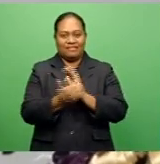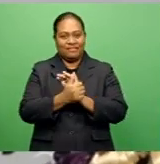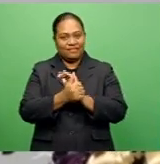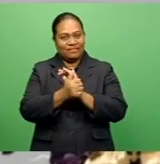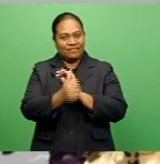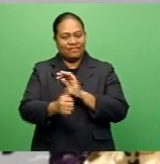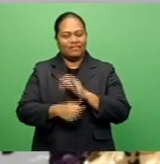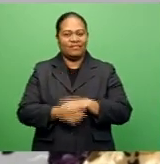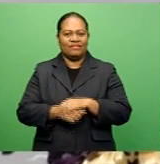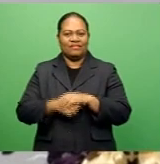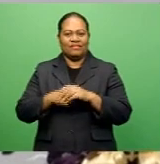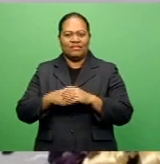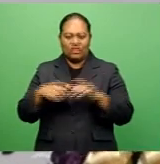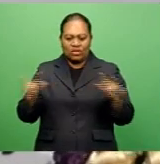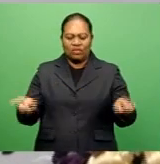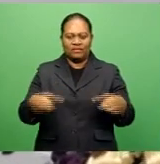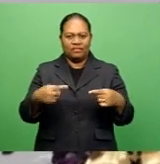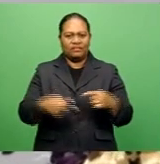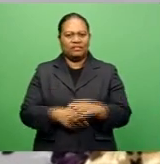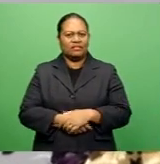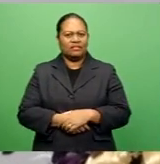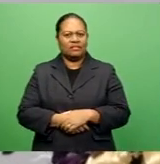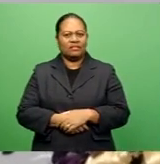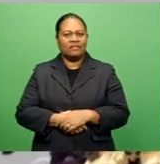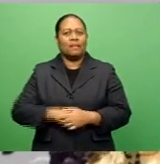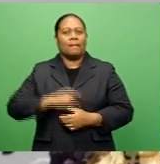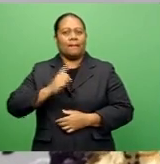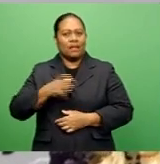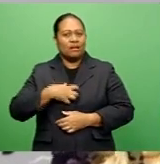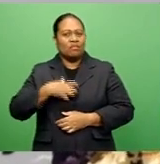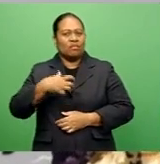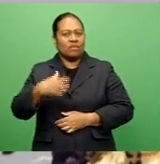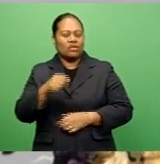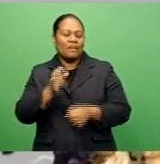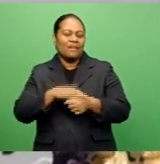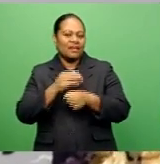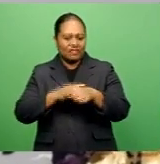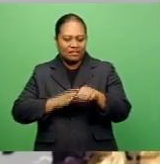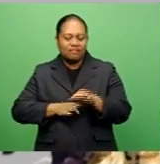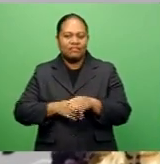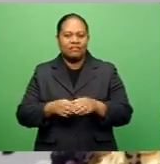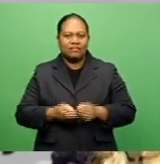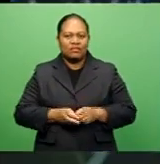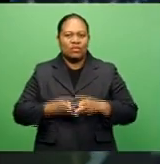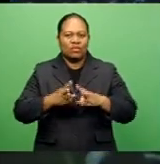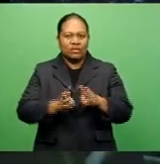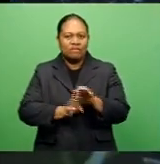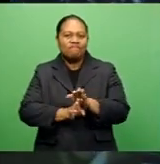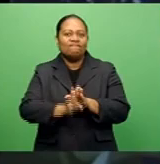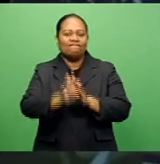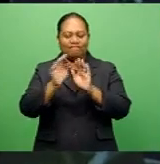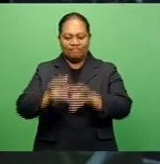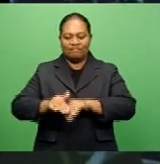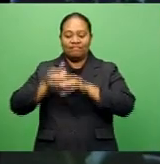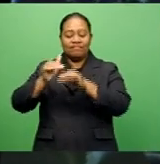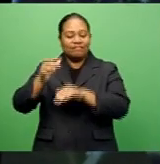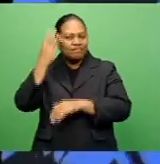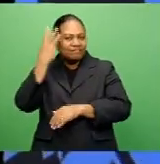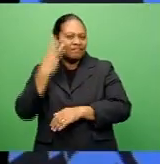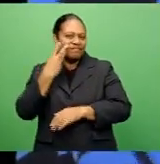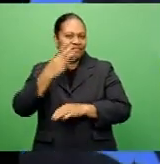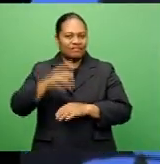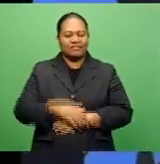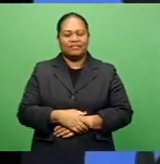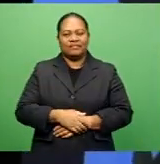and encourages competition. But more than that, it makes way for increased participation of women players. The